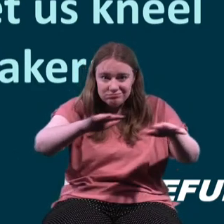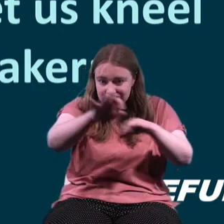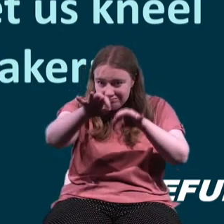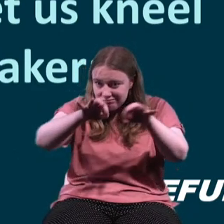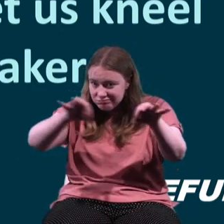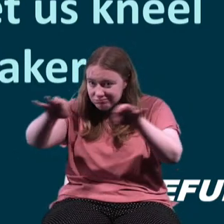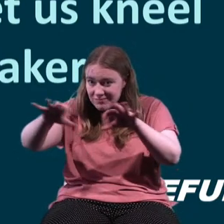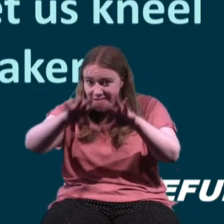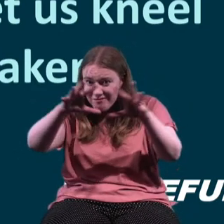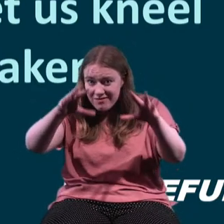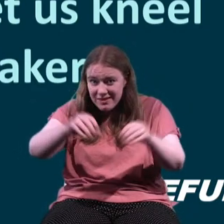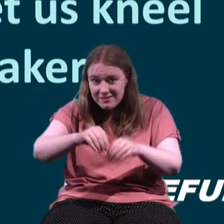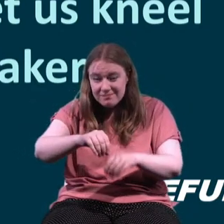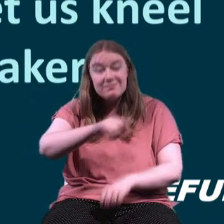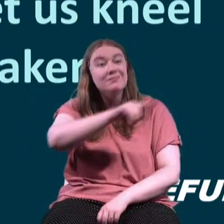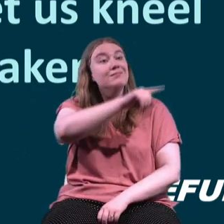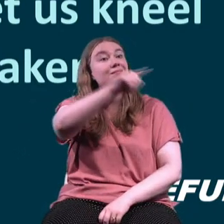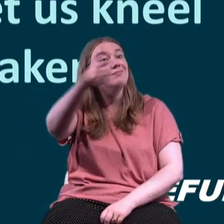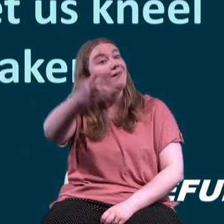Come,